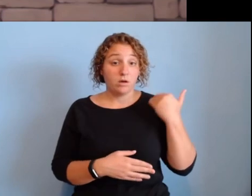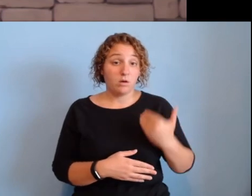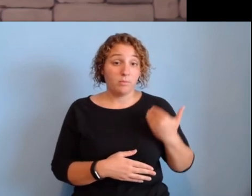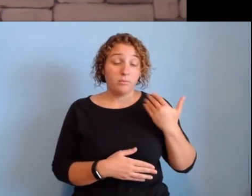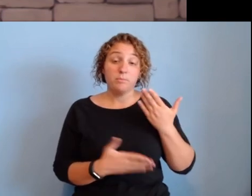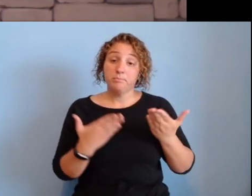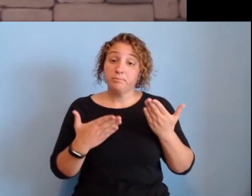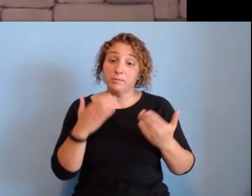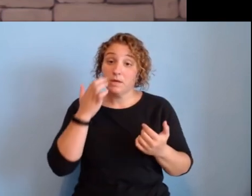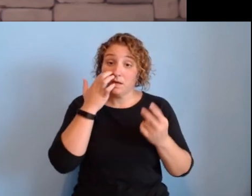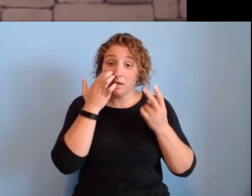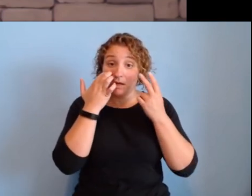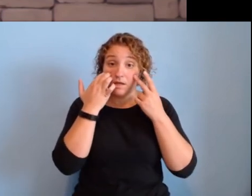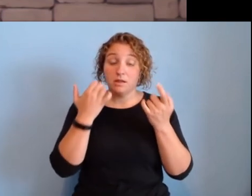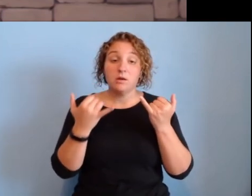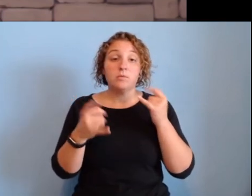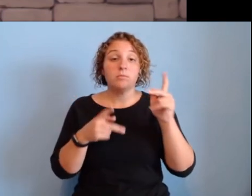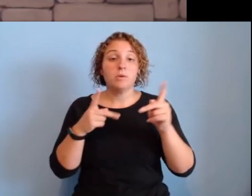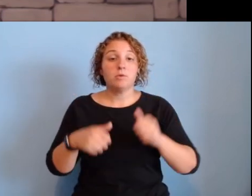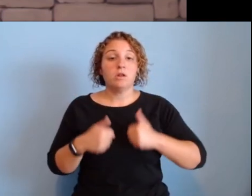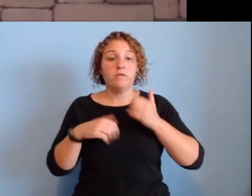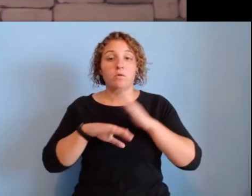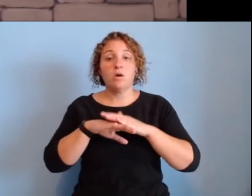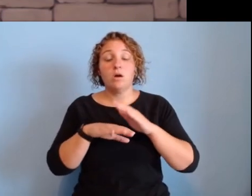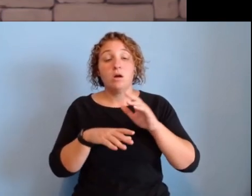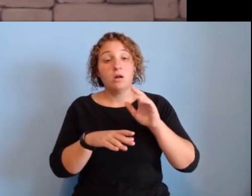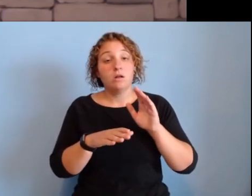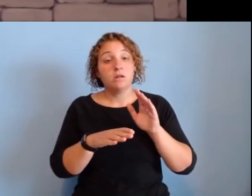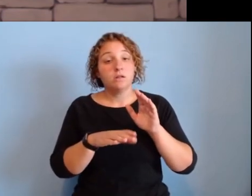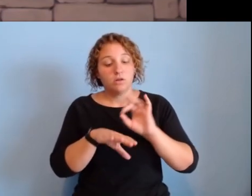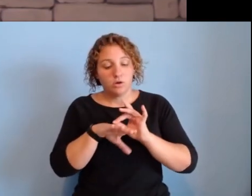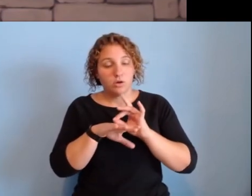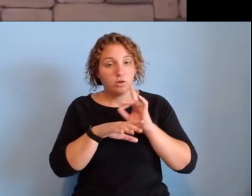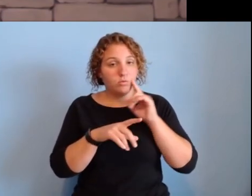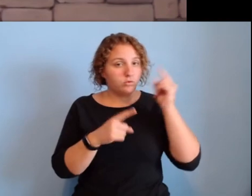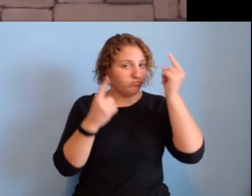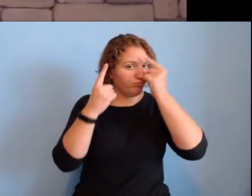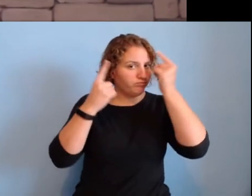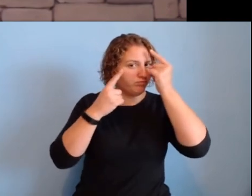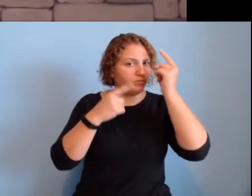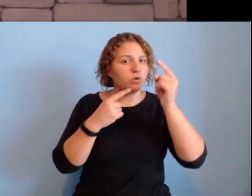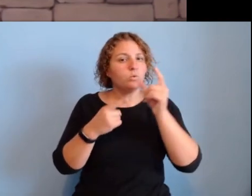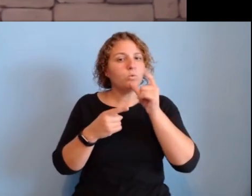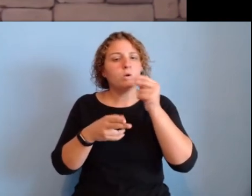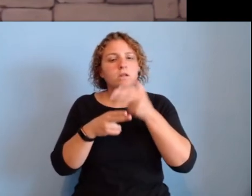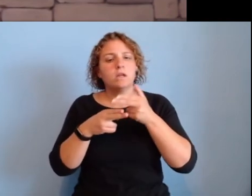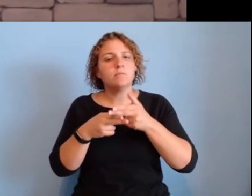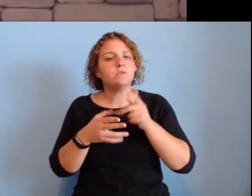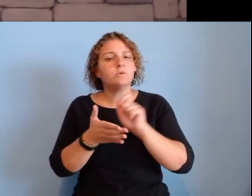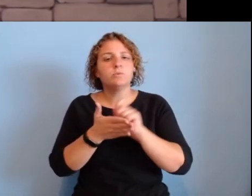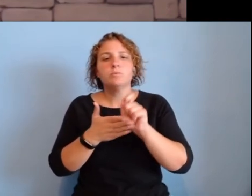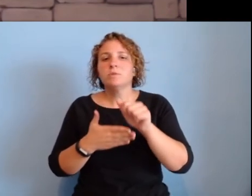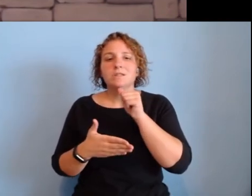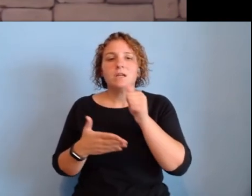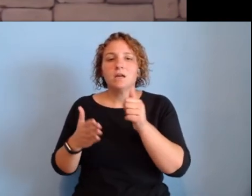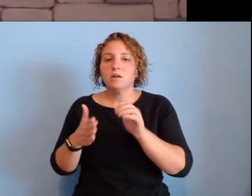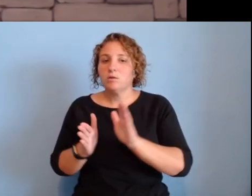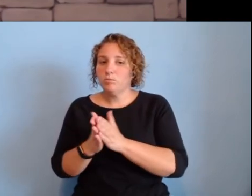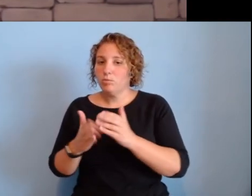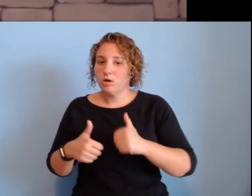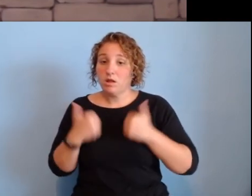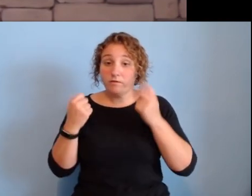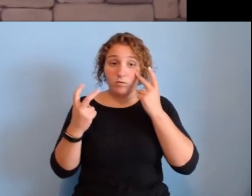They that dwell in the earth shall wonder whose names were not written in the book of life from the foundation of the world when they behold the beast